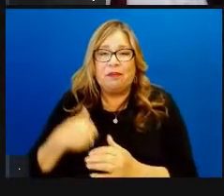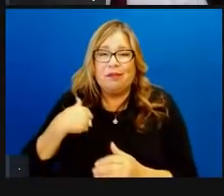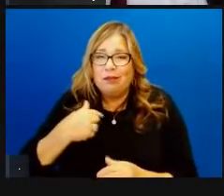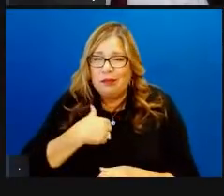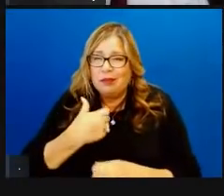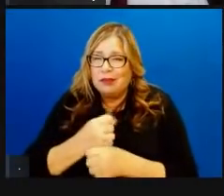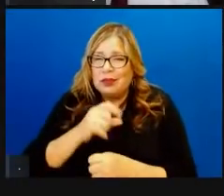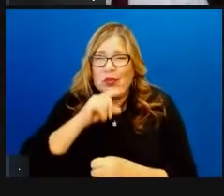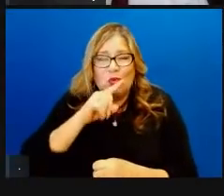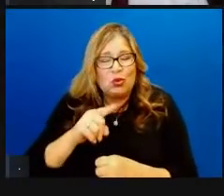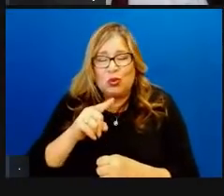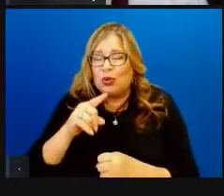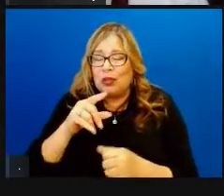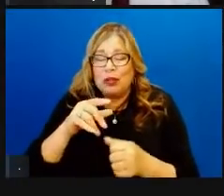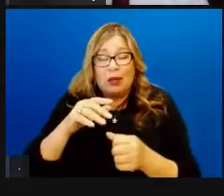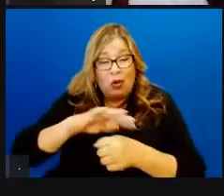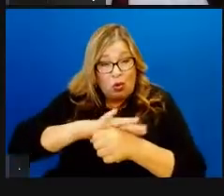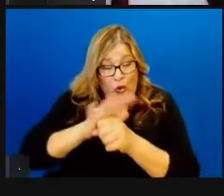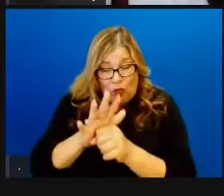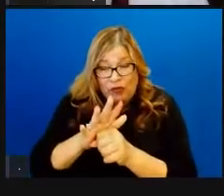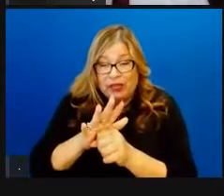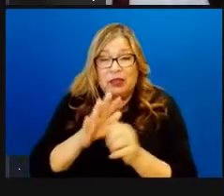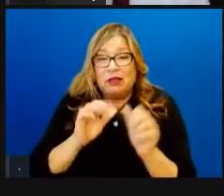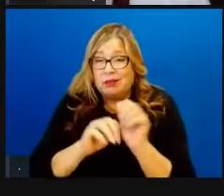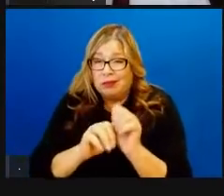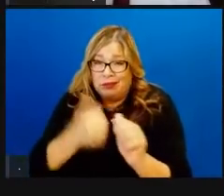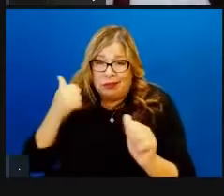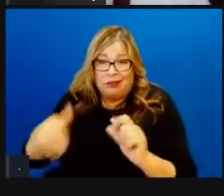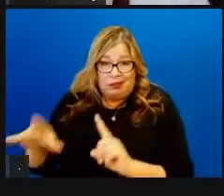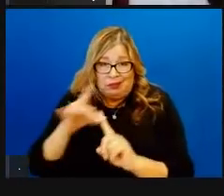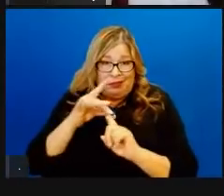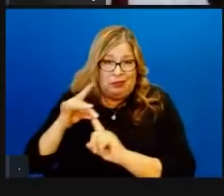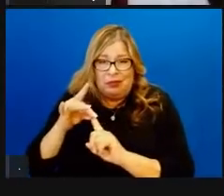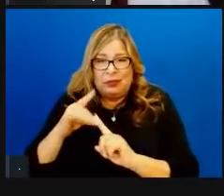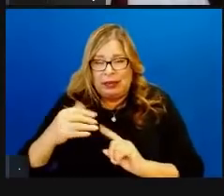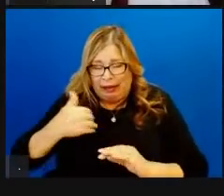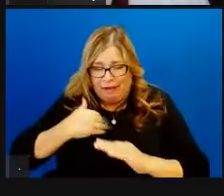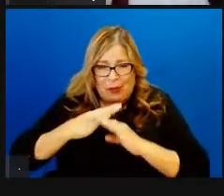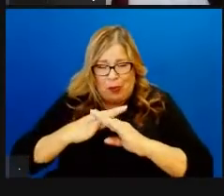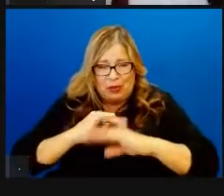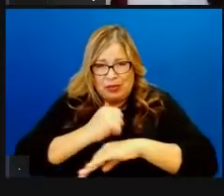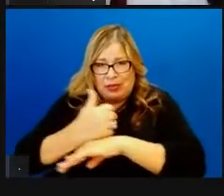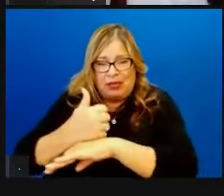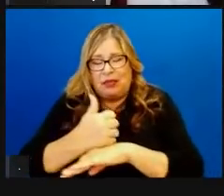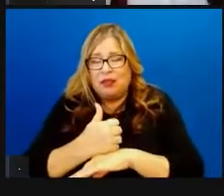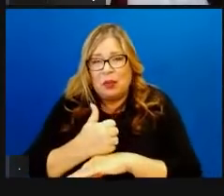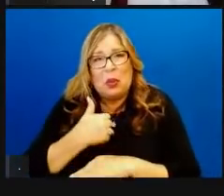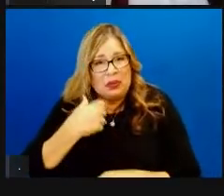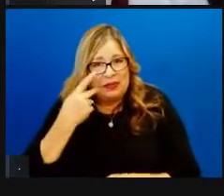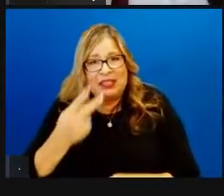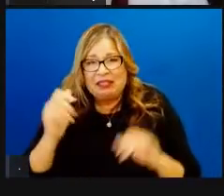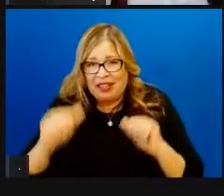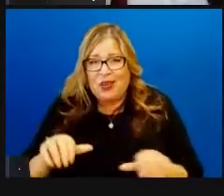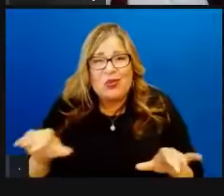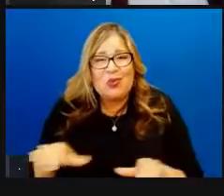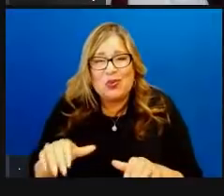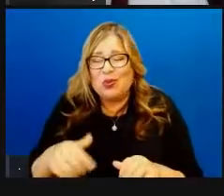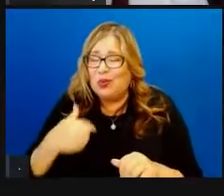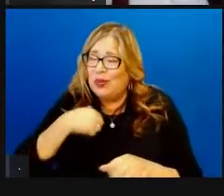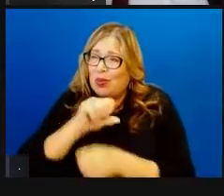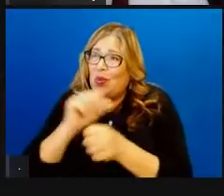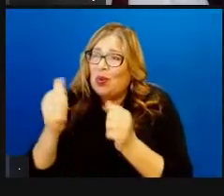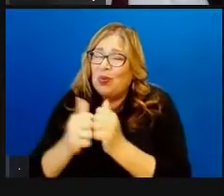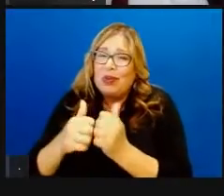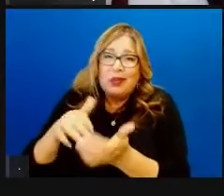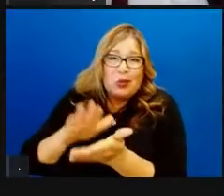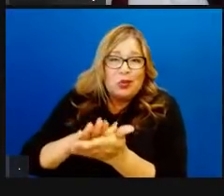it's totally achievable, that we maintain that for our staff and our students. We continue to work with school and education leaders,